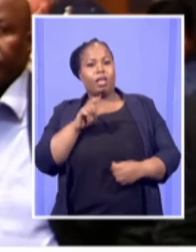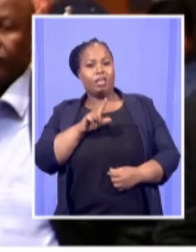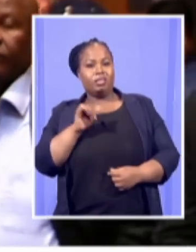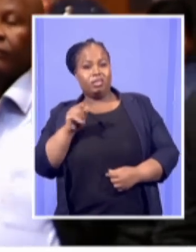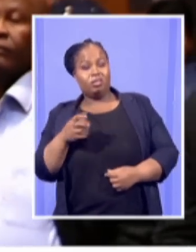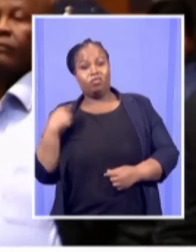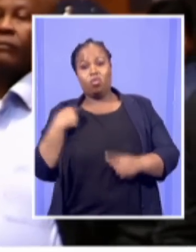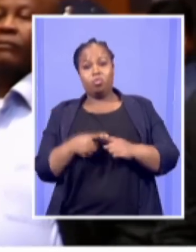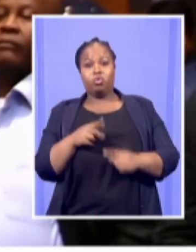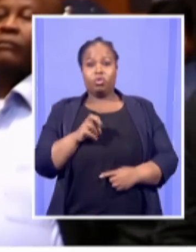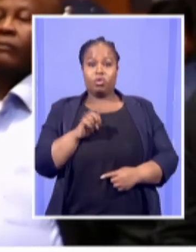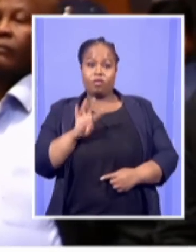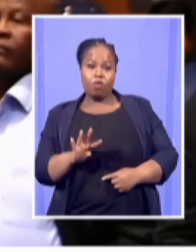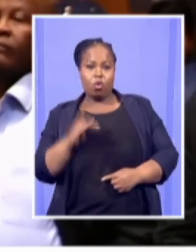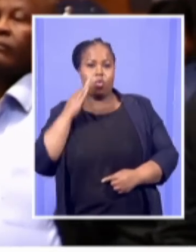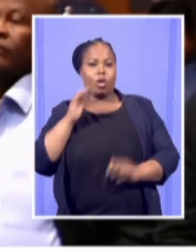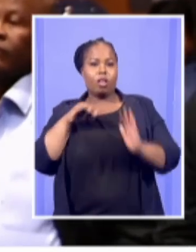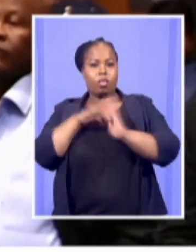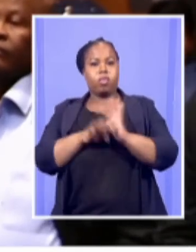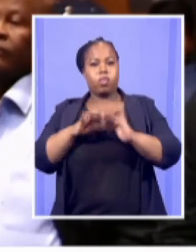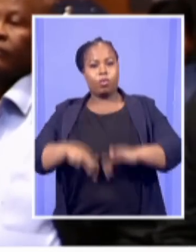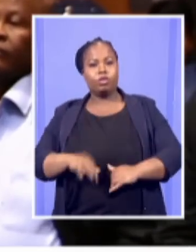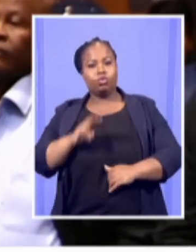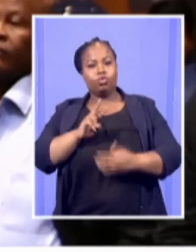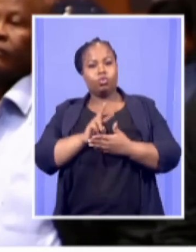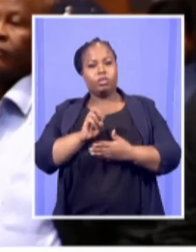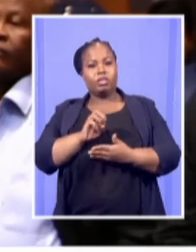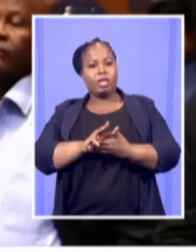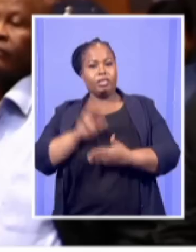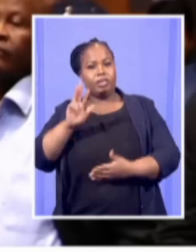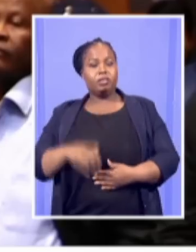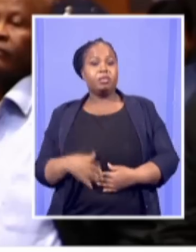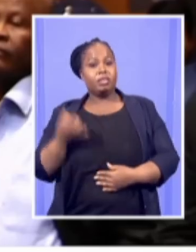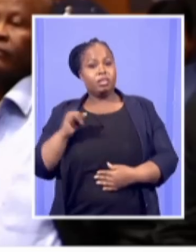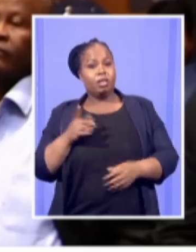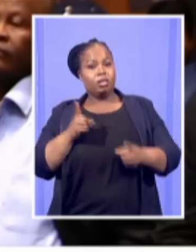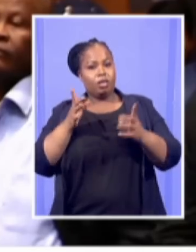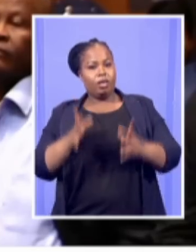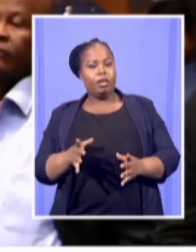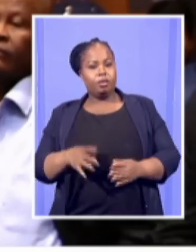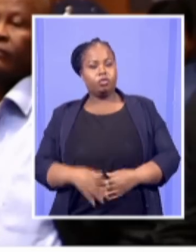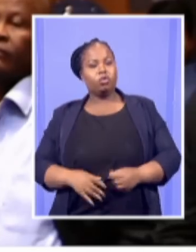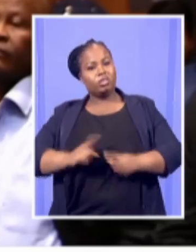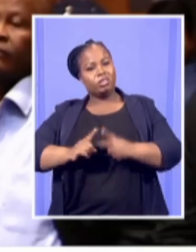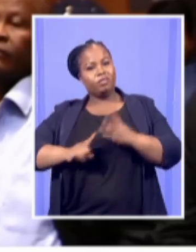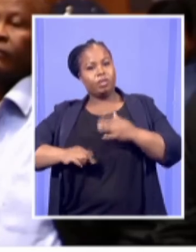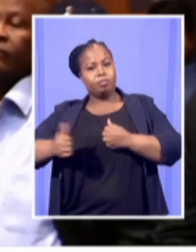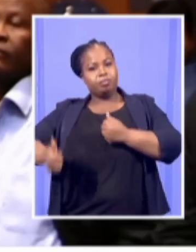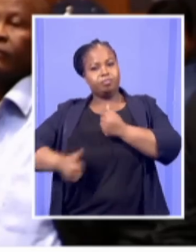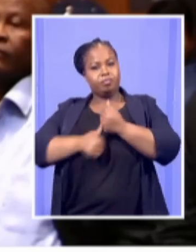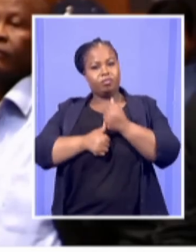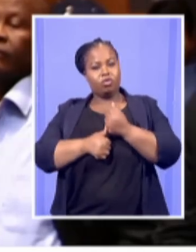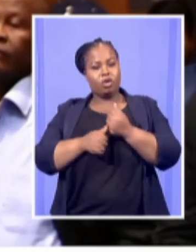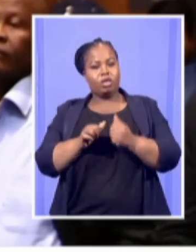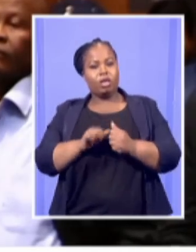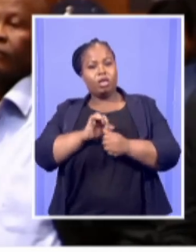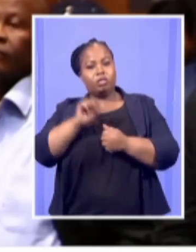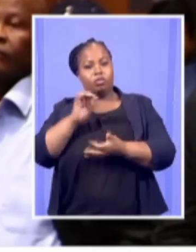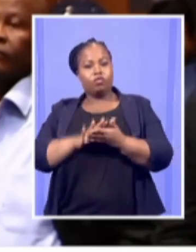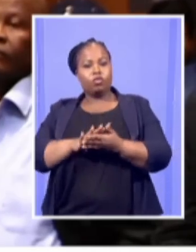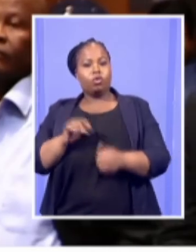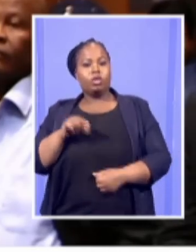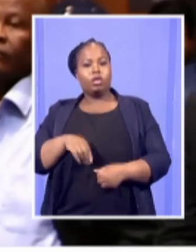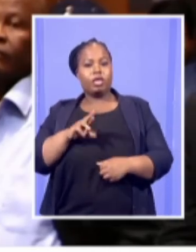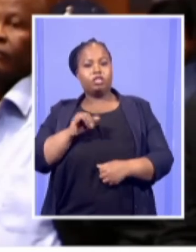liquidation order was granted in 2019. I still hold directorships in various subsidiaries and associates of Regiments